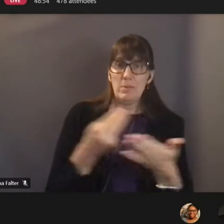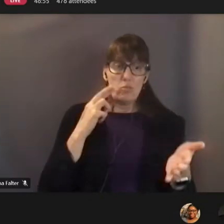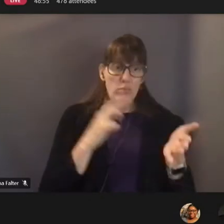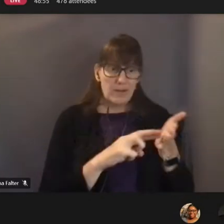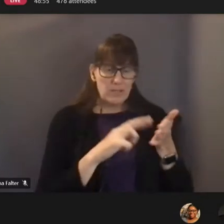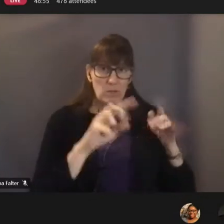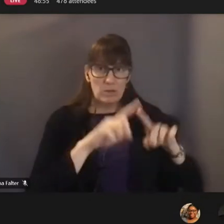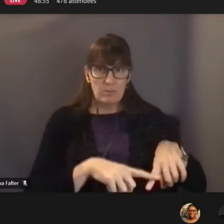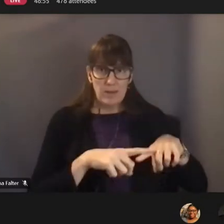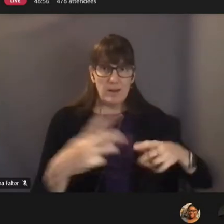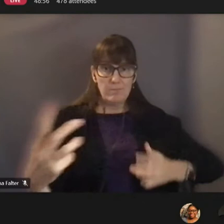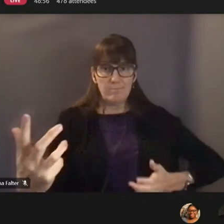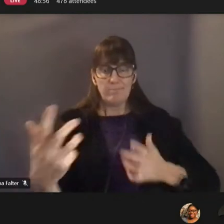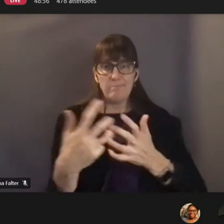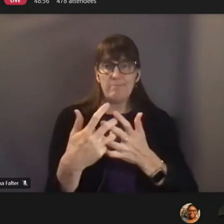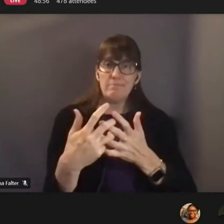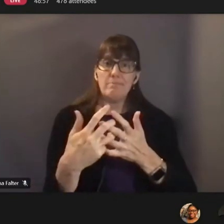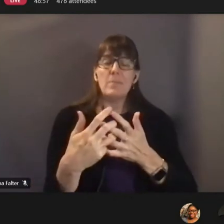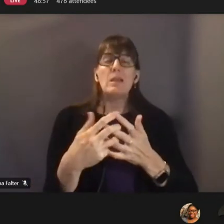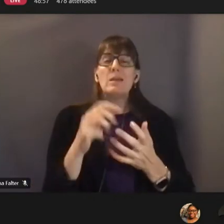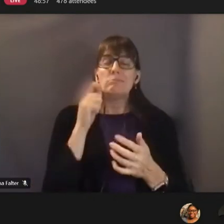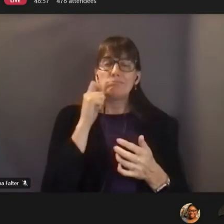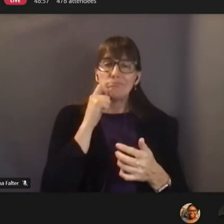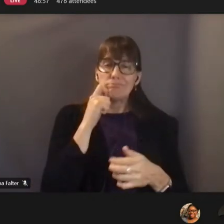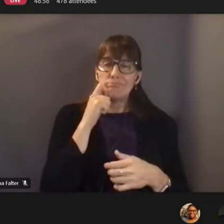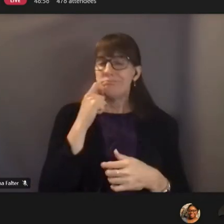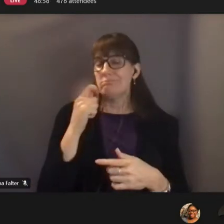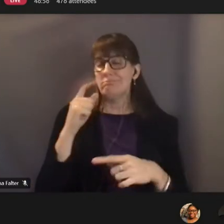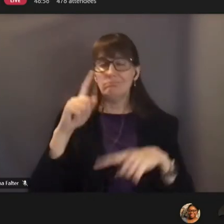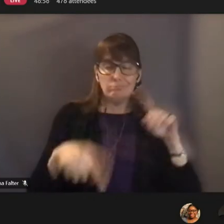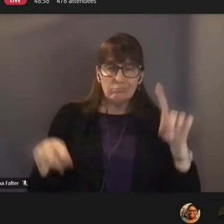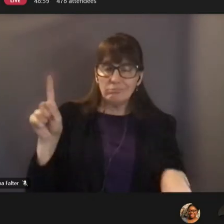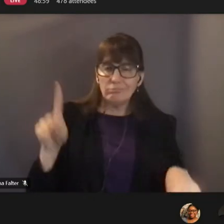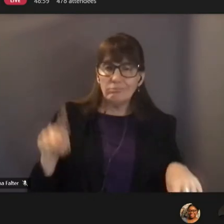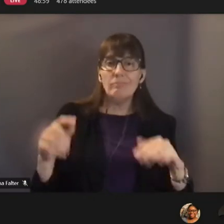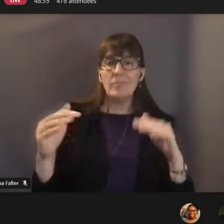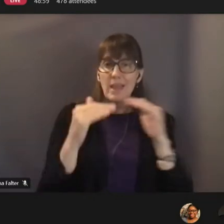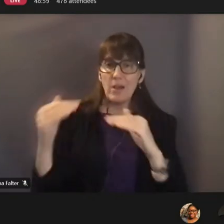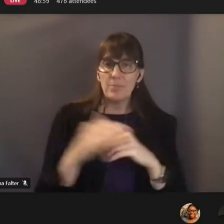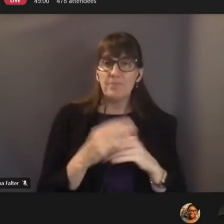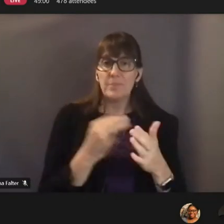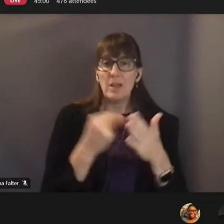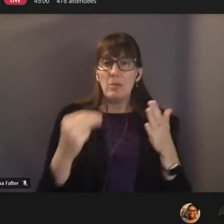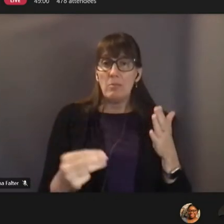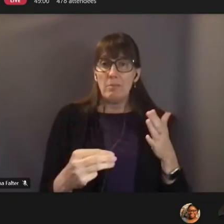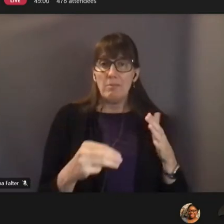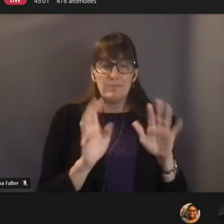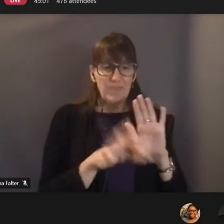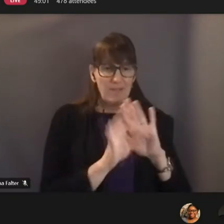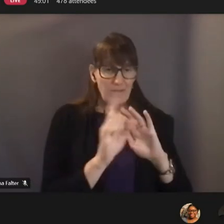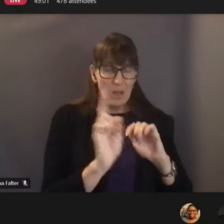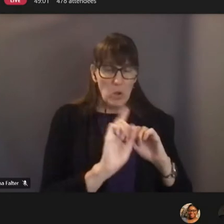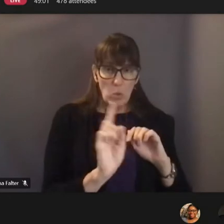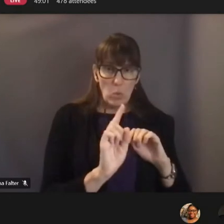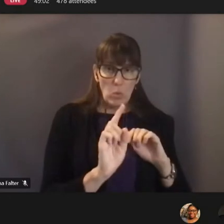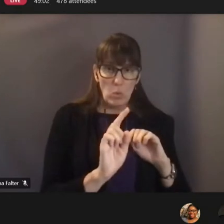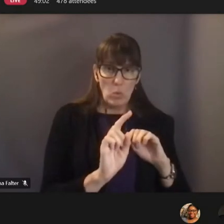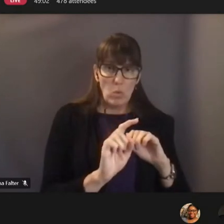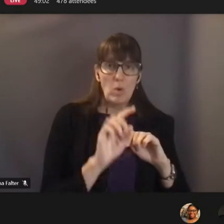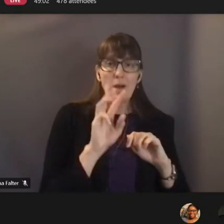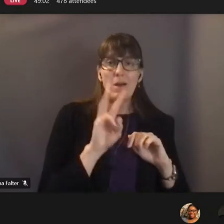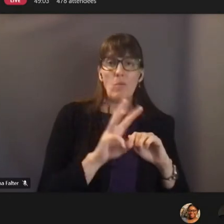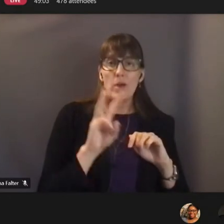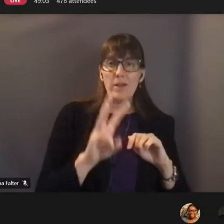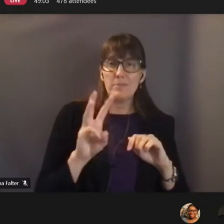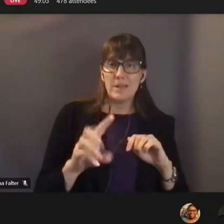equity and the strategic plan. These materials can be found on the Seattle Public Schools website under social-emotional learning